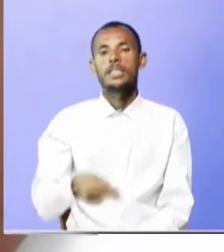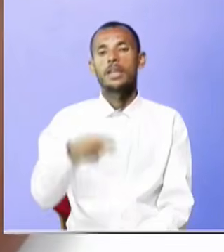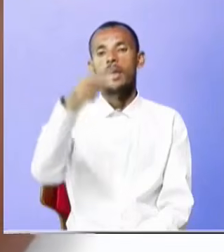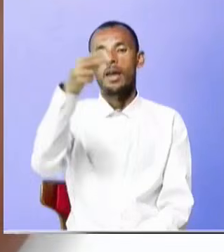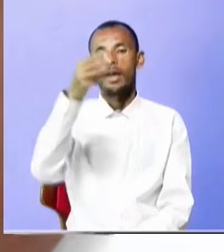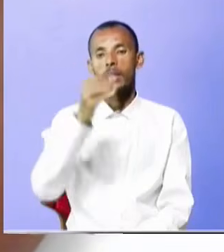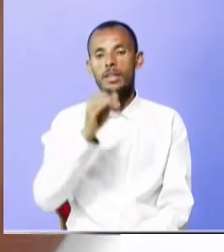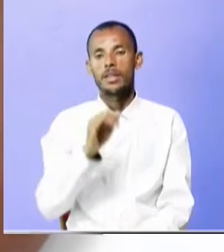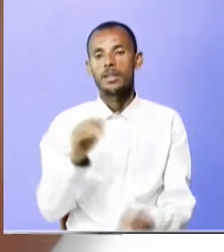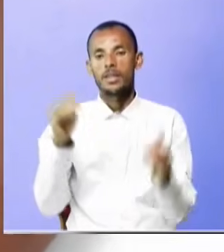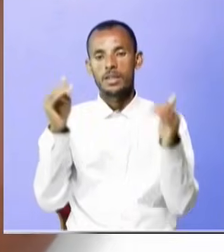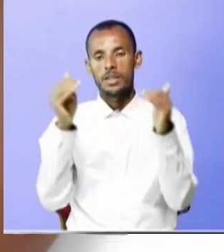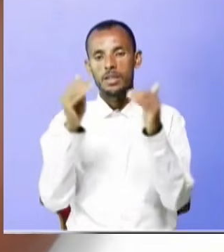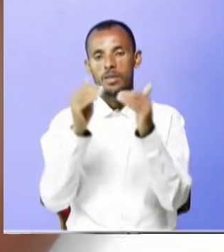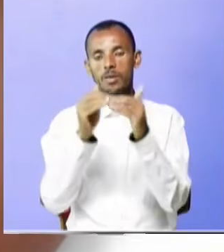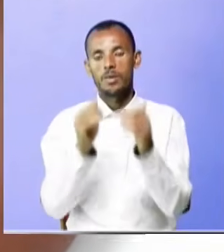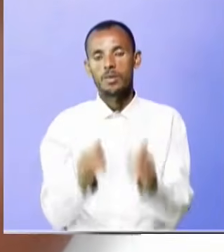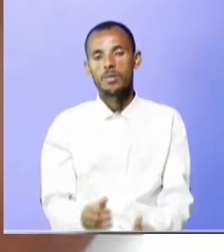is